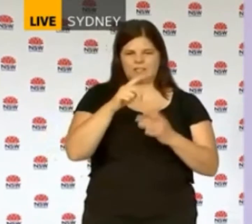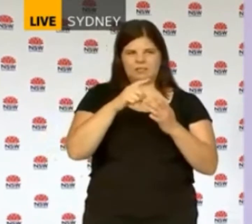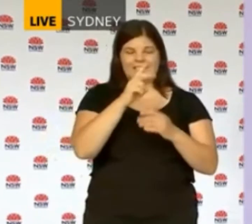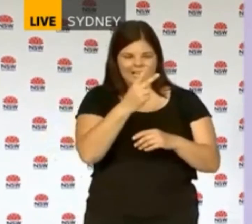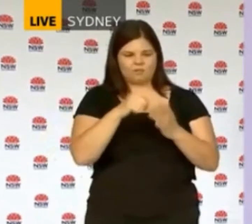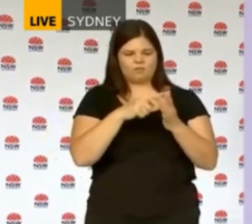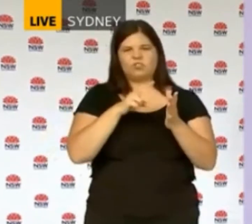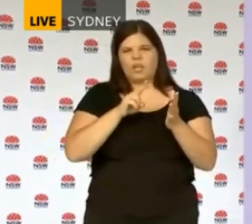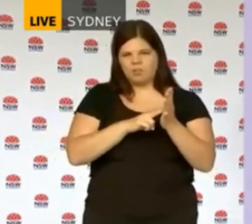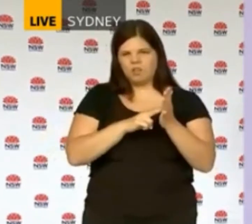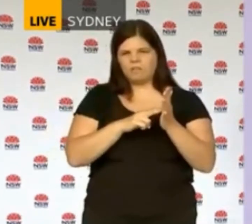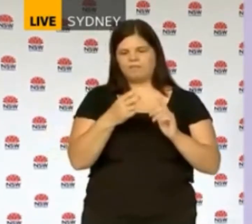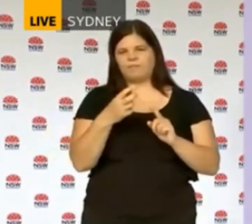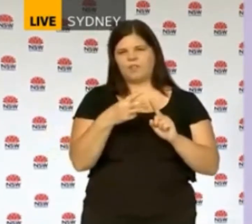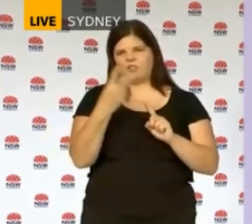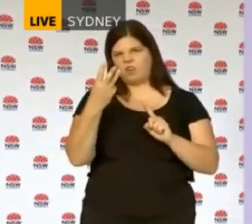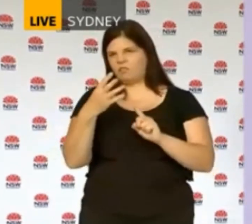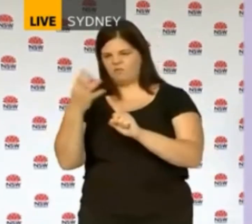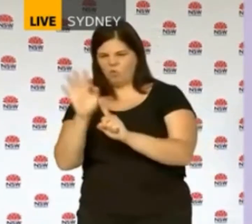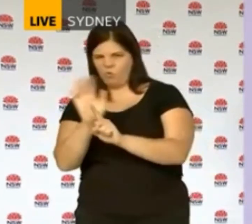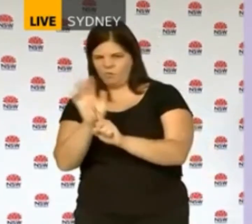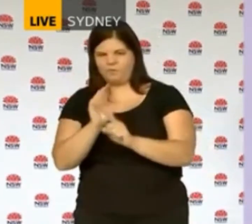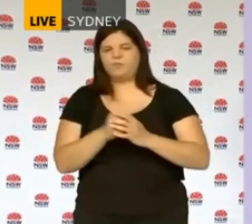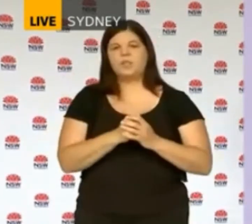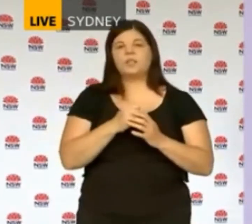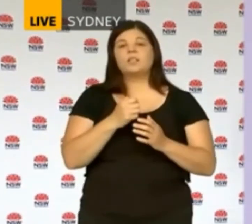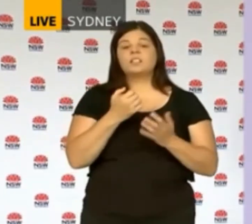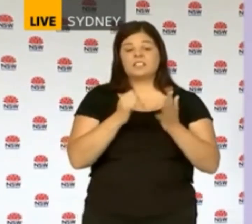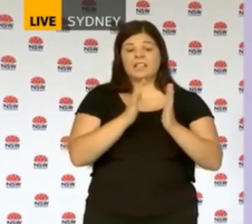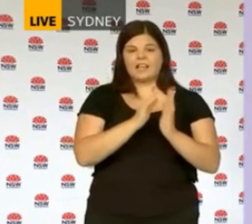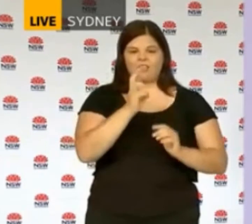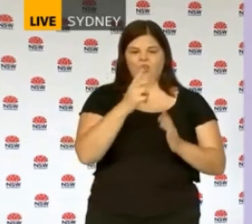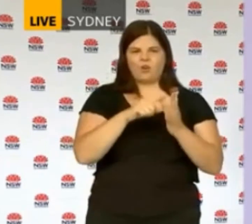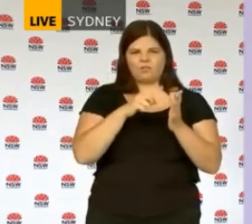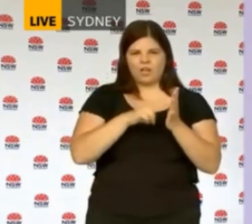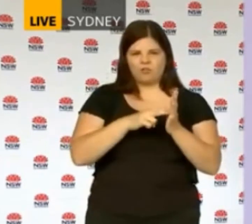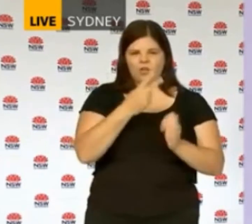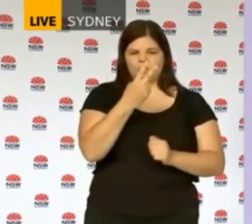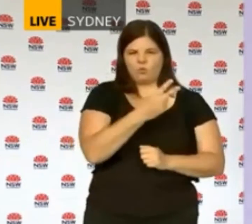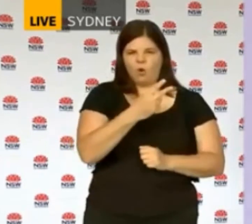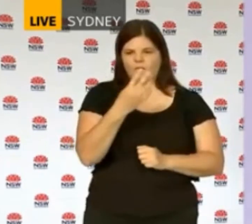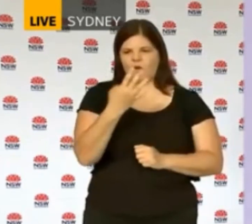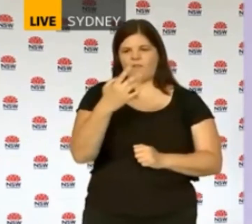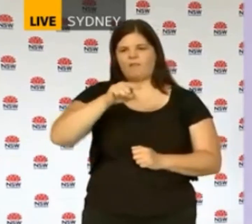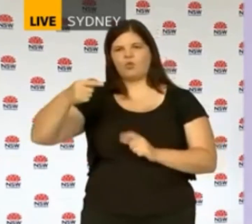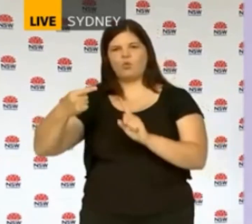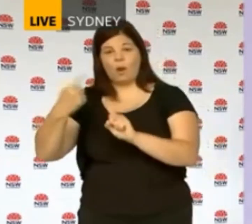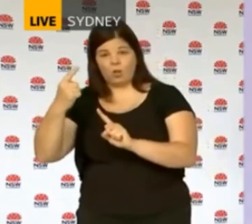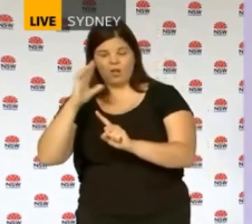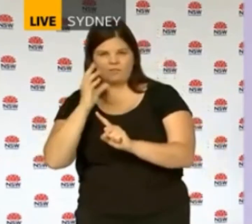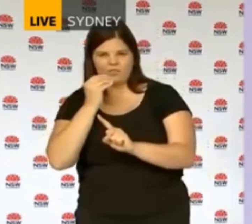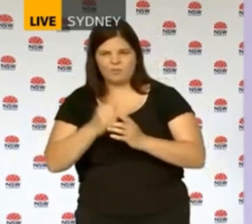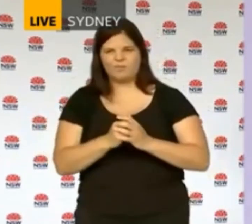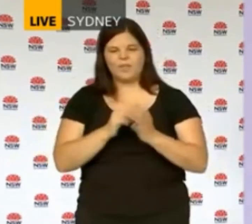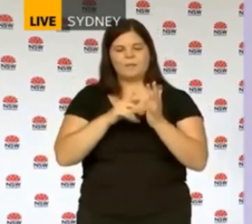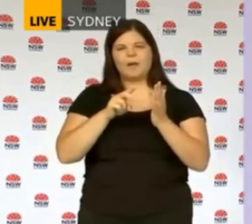3:45 and 4:05 p.m, Sunday the 3rd of January from 12:45 to 1 p.m, Monday the